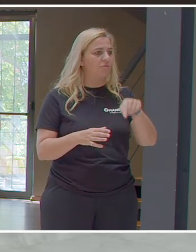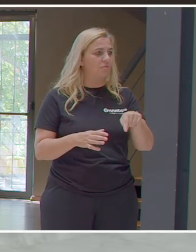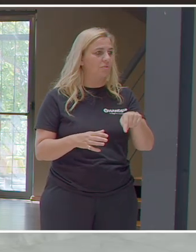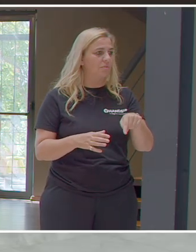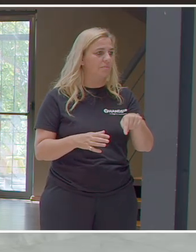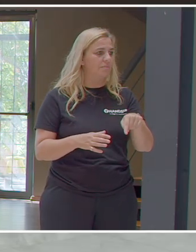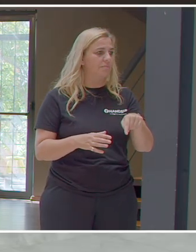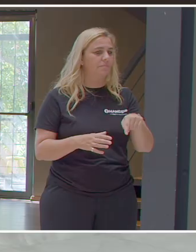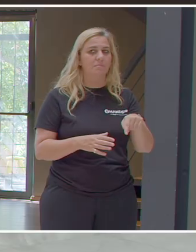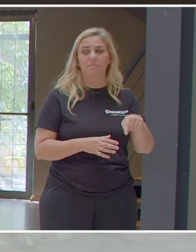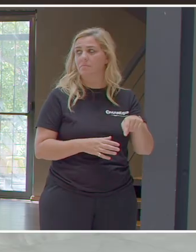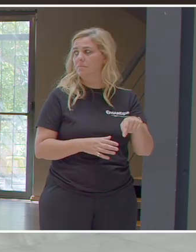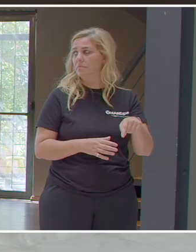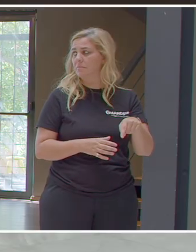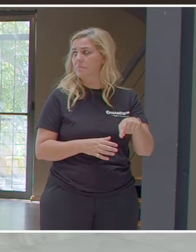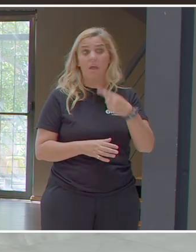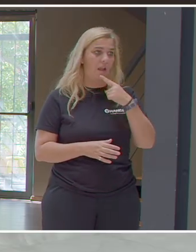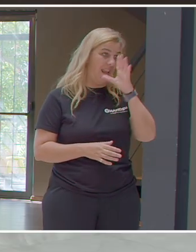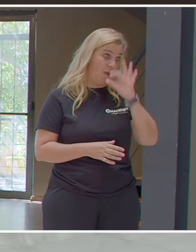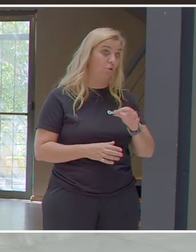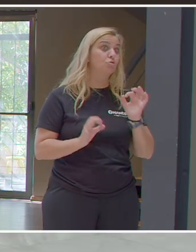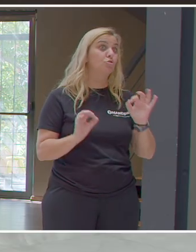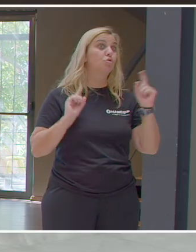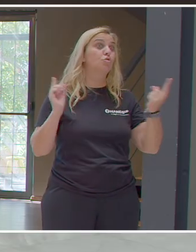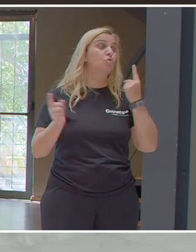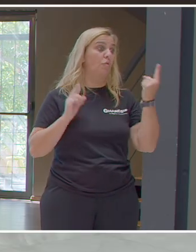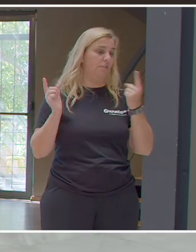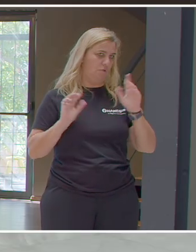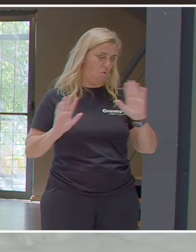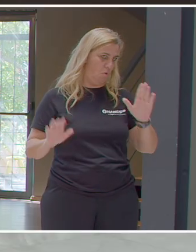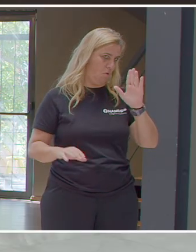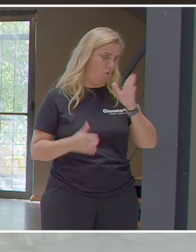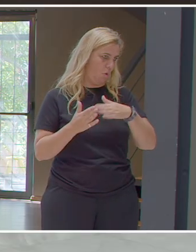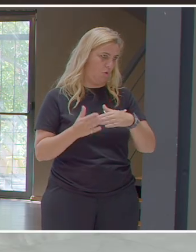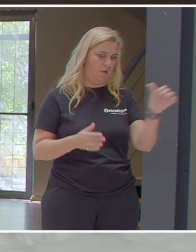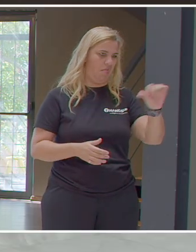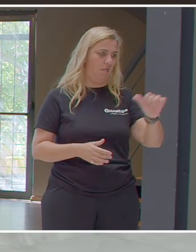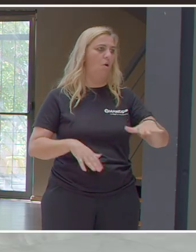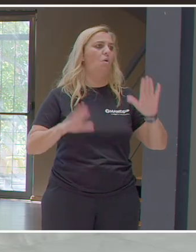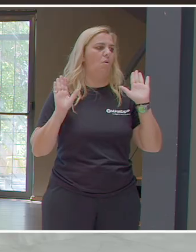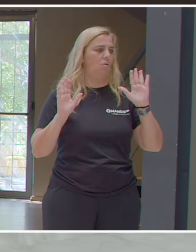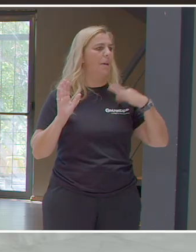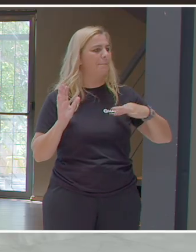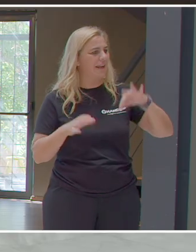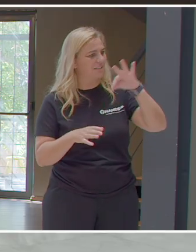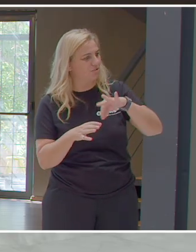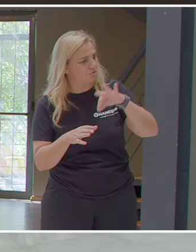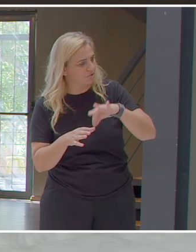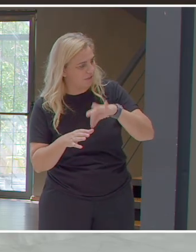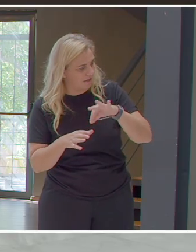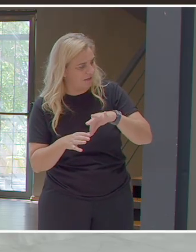talking Skittles. So it's just the natural, please, just the natural colors. So hibiscus tea, green tea, really nice, and